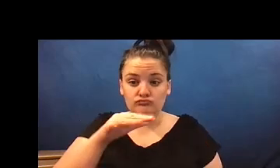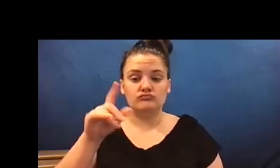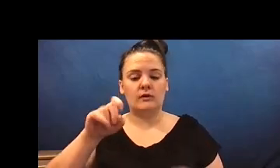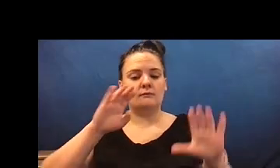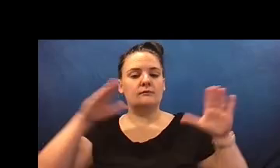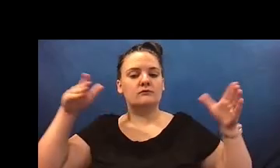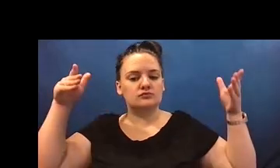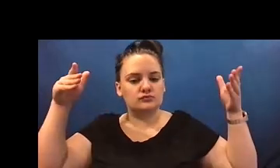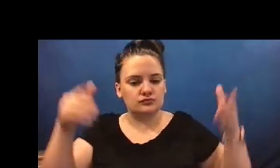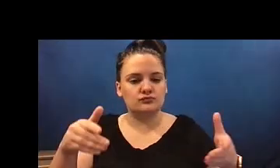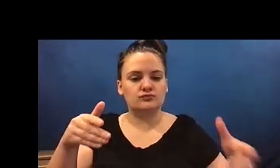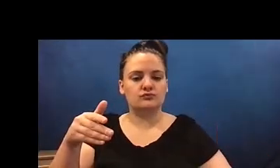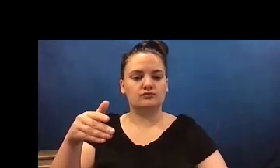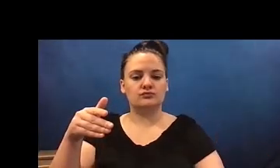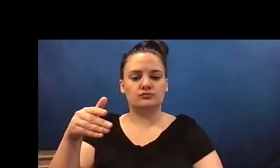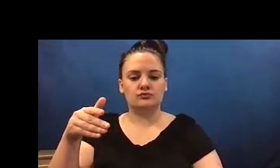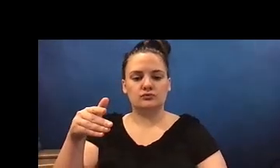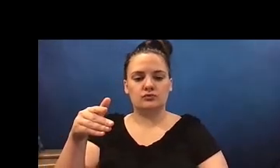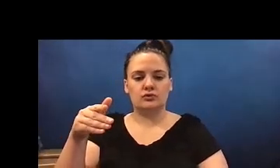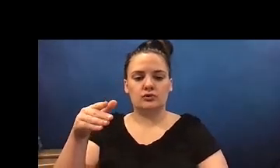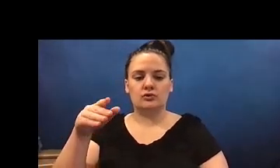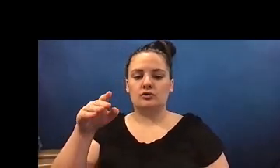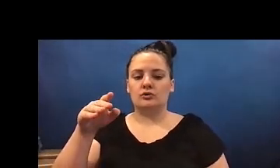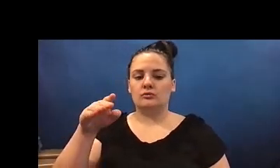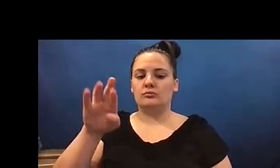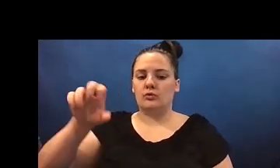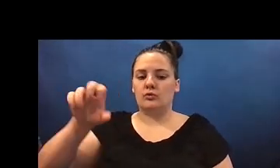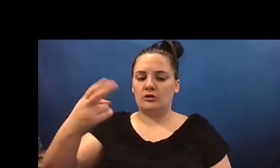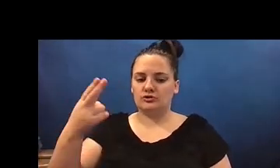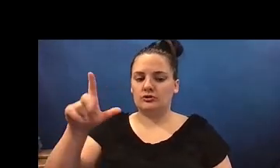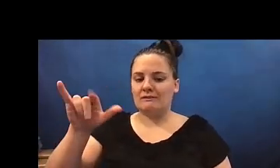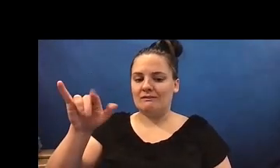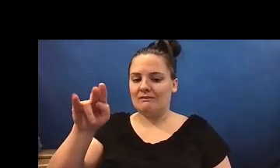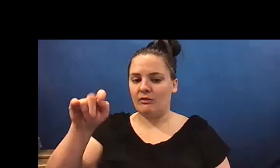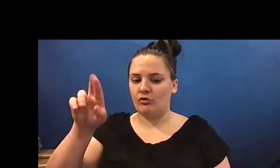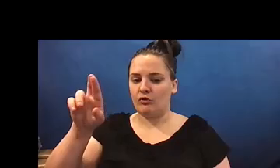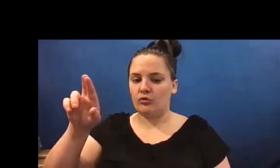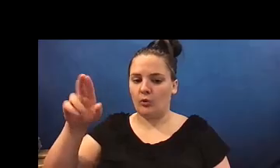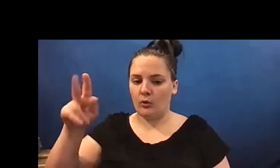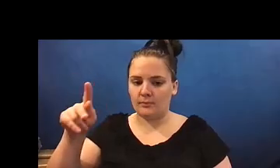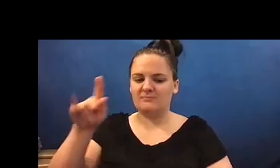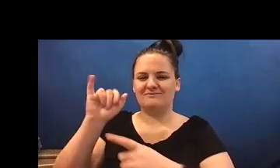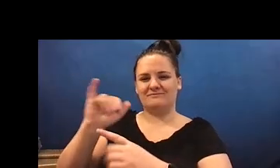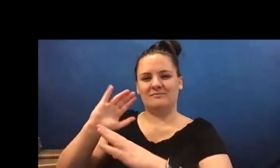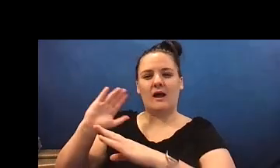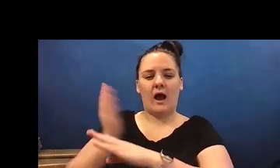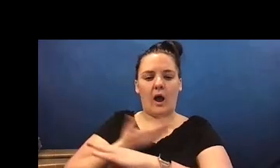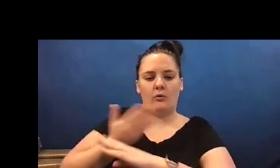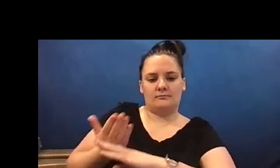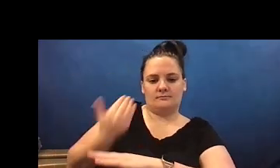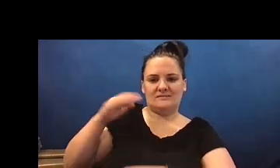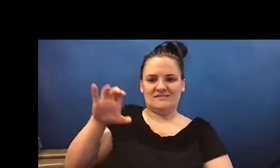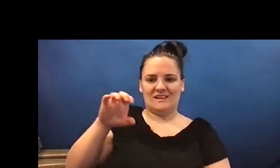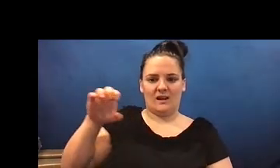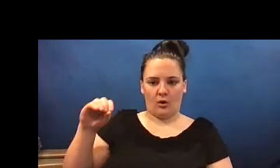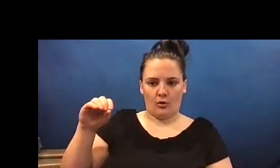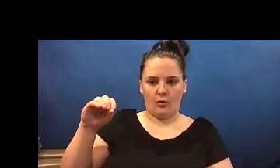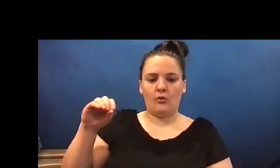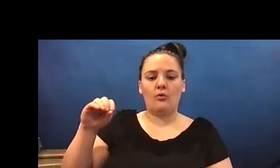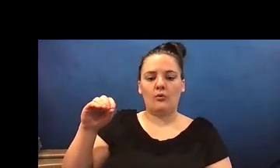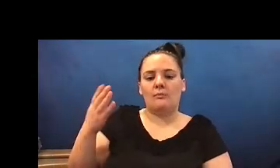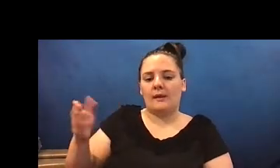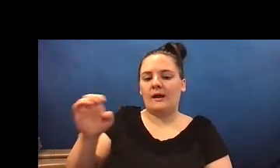Thorpe is our CEO at East Morgan. FQHC had closed. And so what we're doing is making sure the vulnerable patients